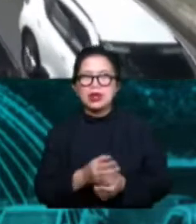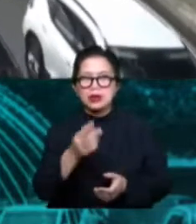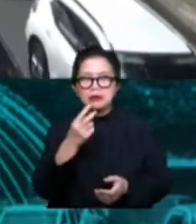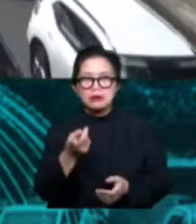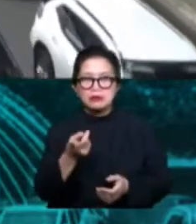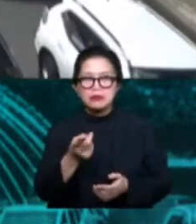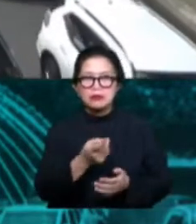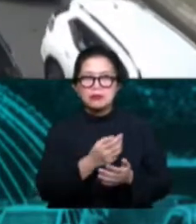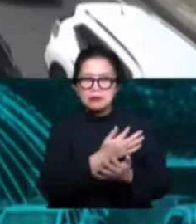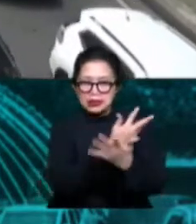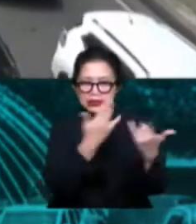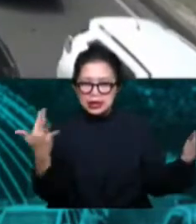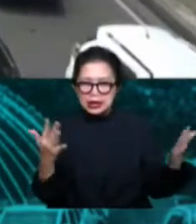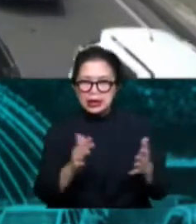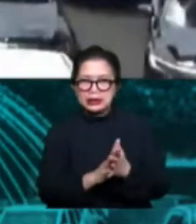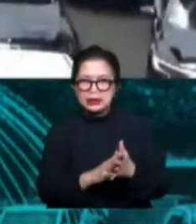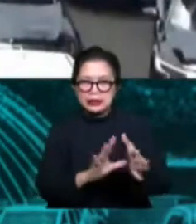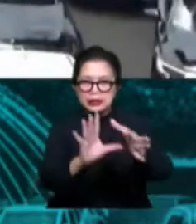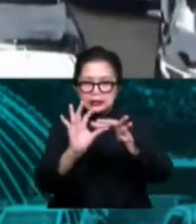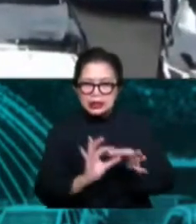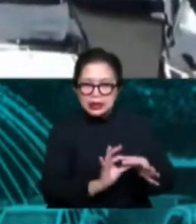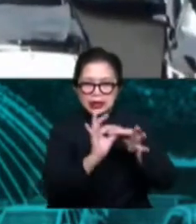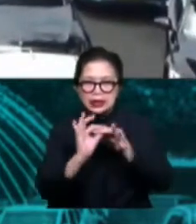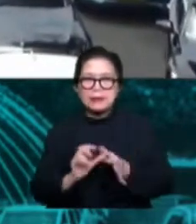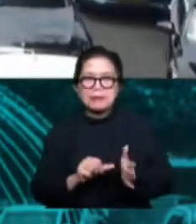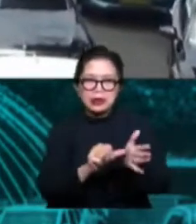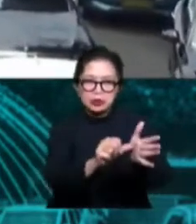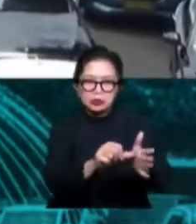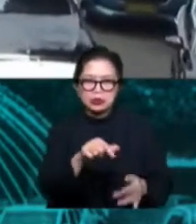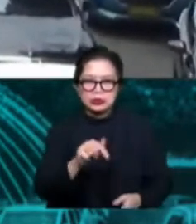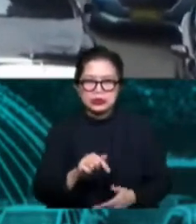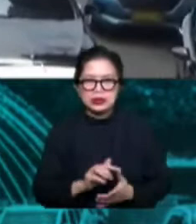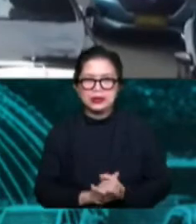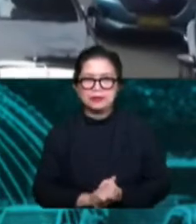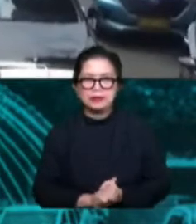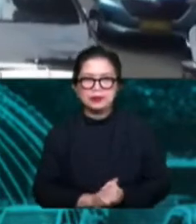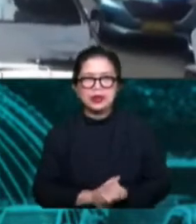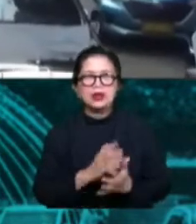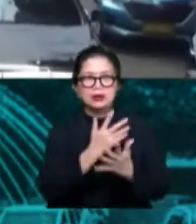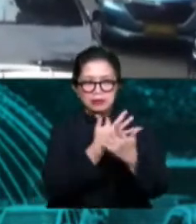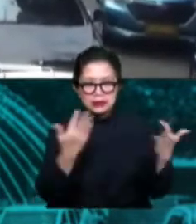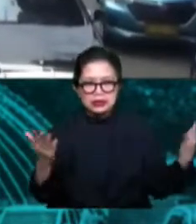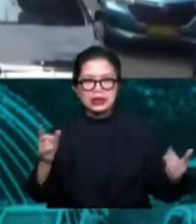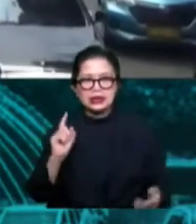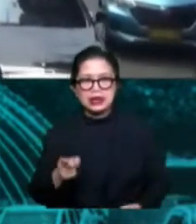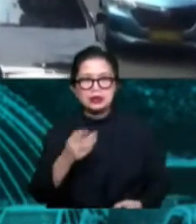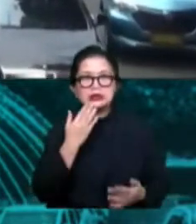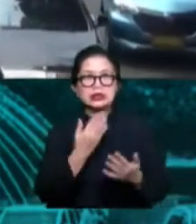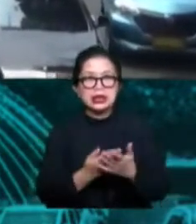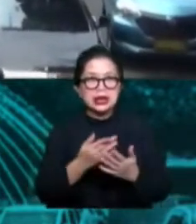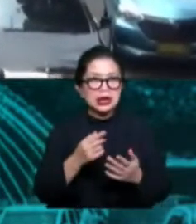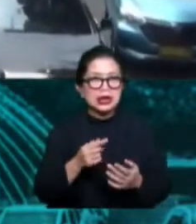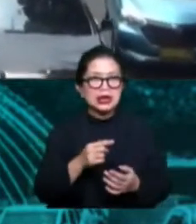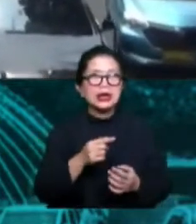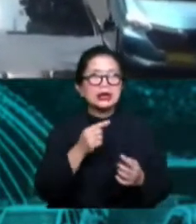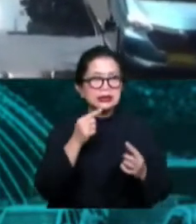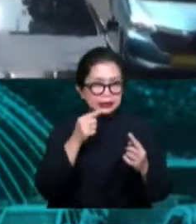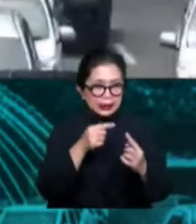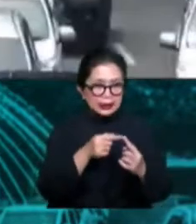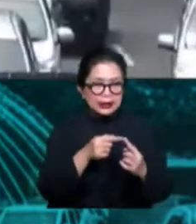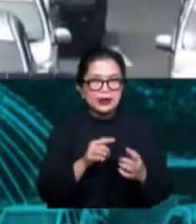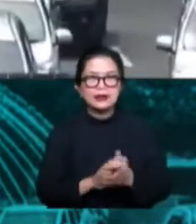people who live in that area is important to be asking and also have some responsibility to take